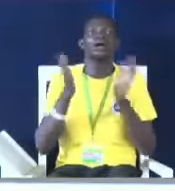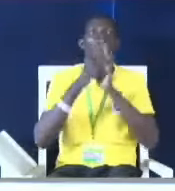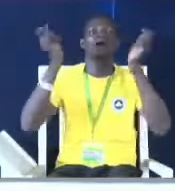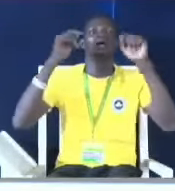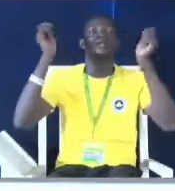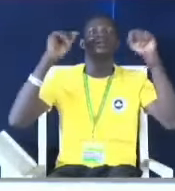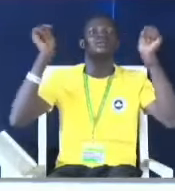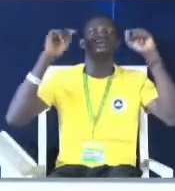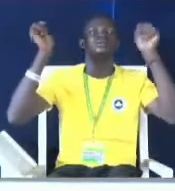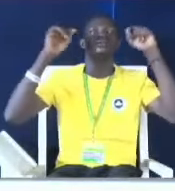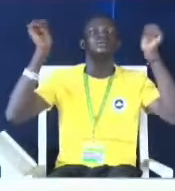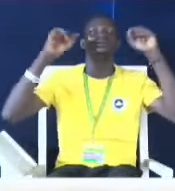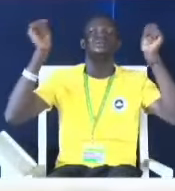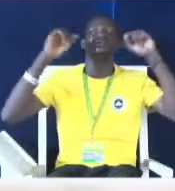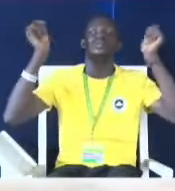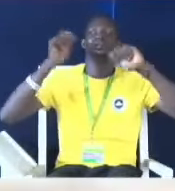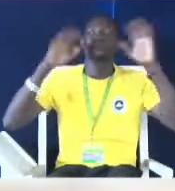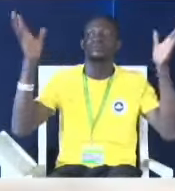Hallelujah!